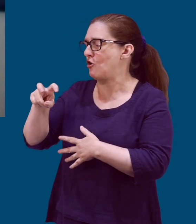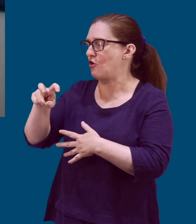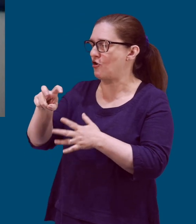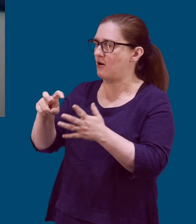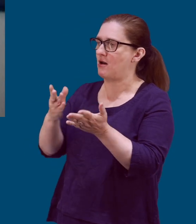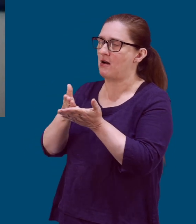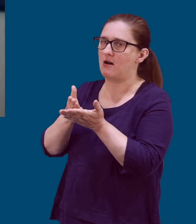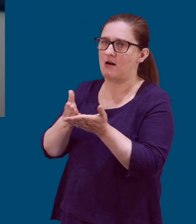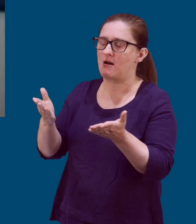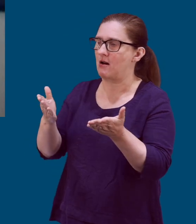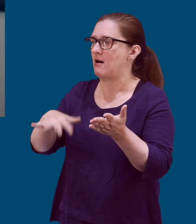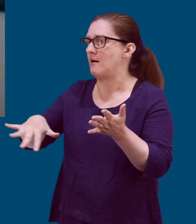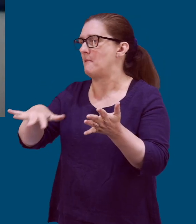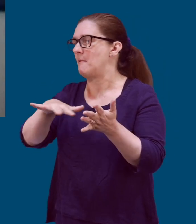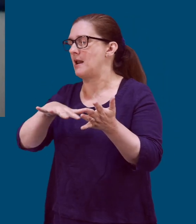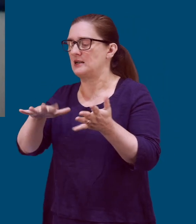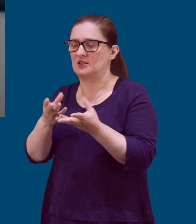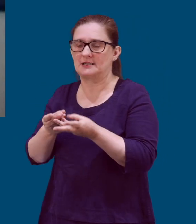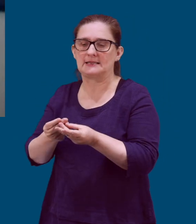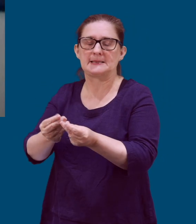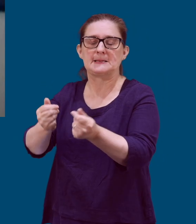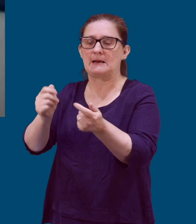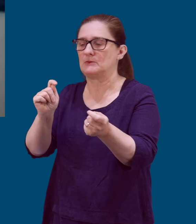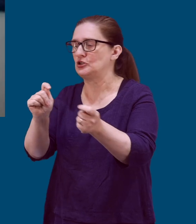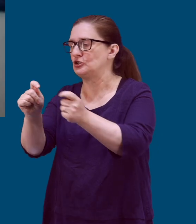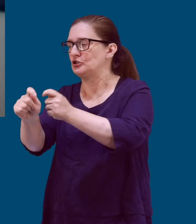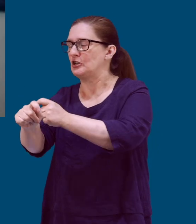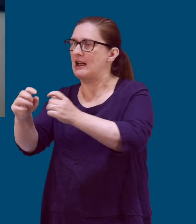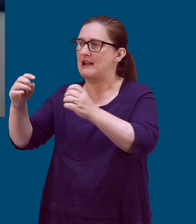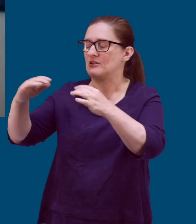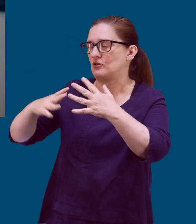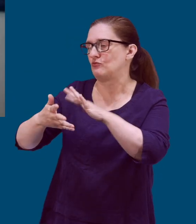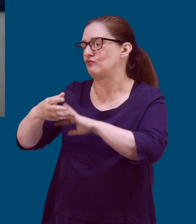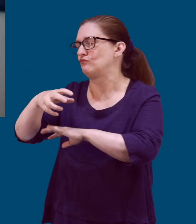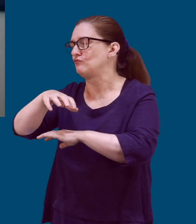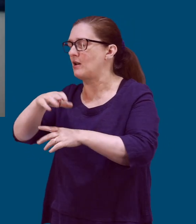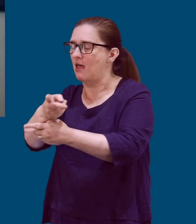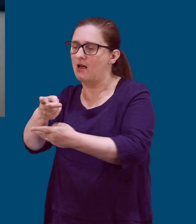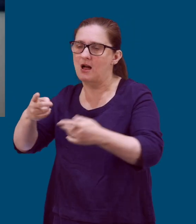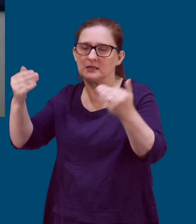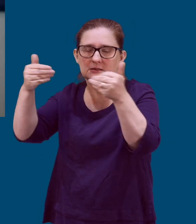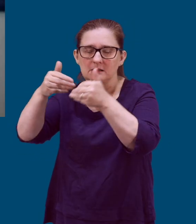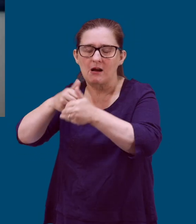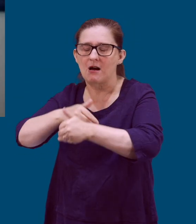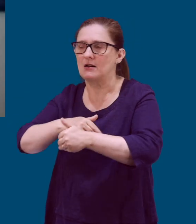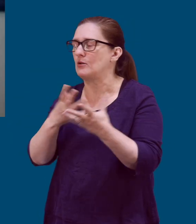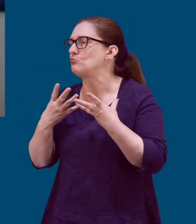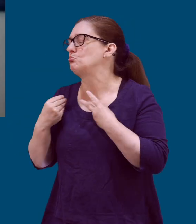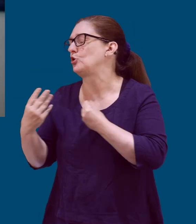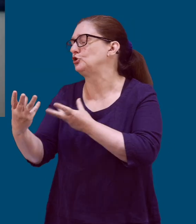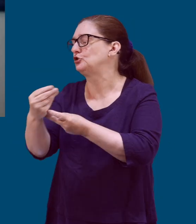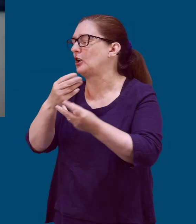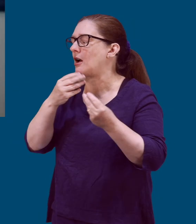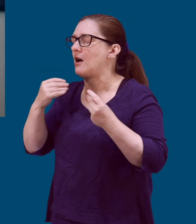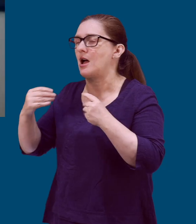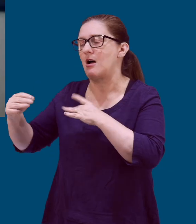worship only places in which to slip, to crawl, and lie together in the silent dark. We share moisture and